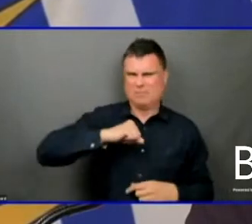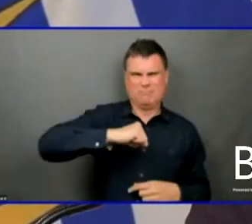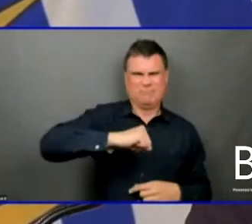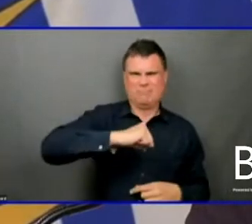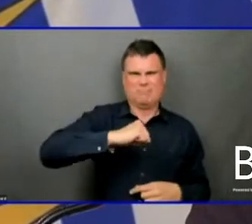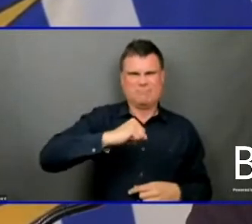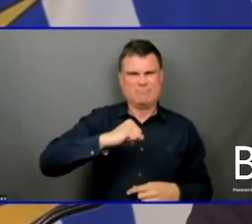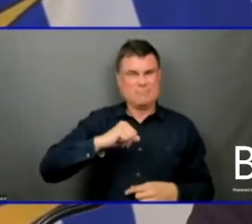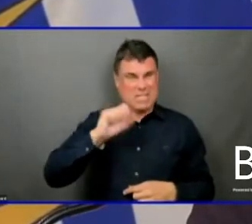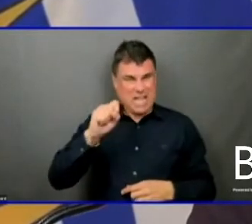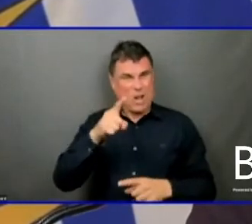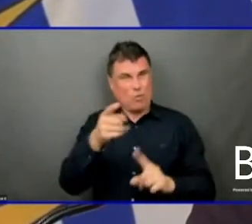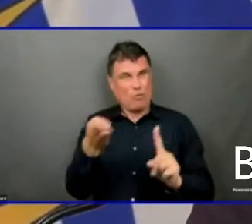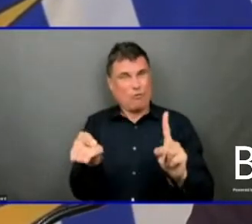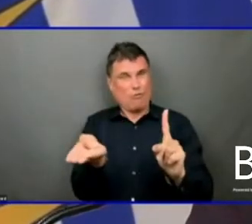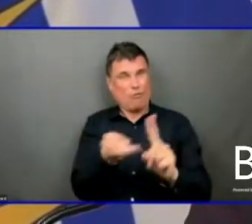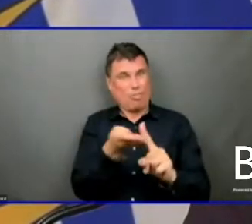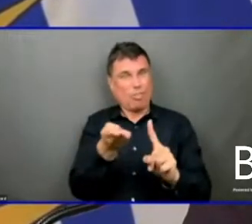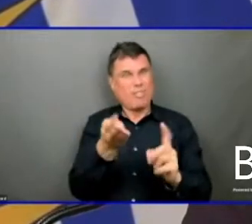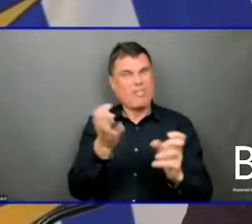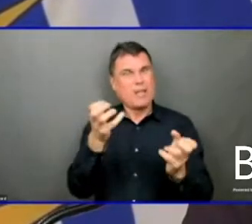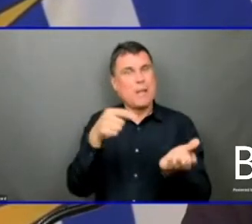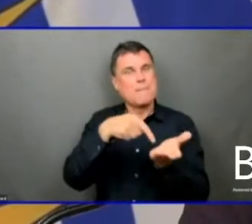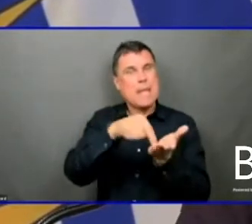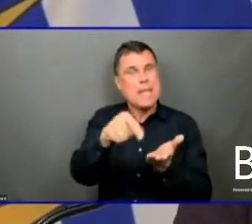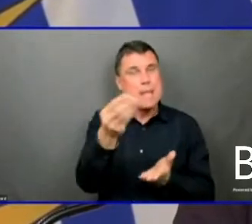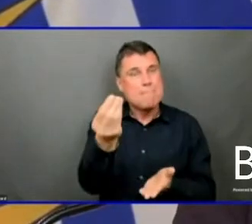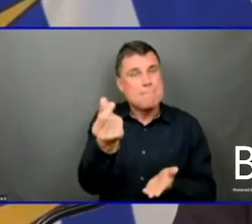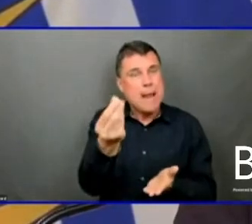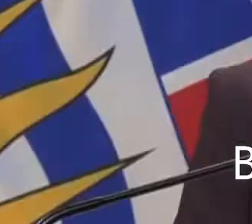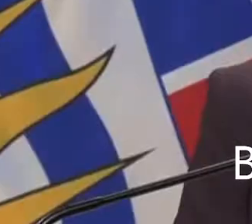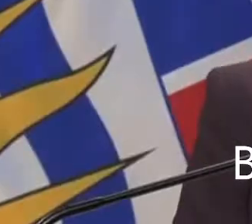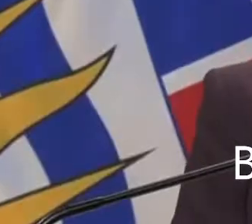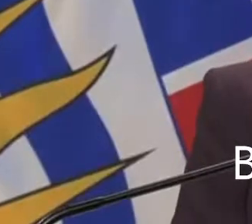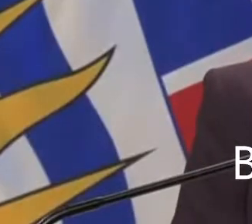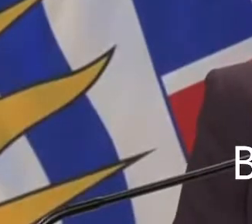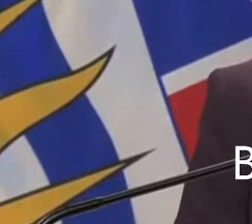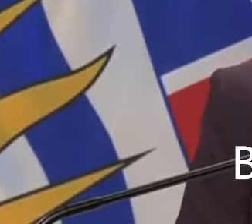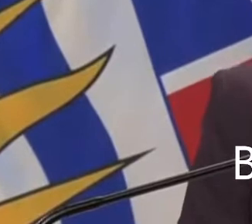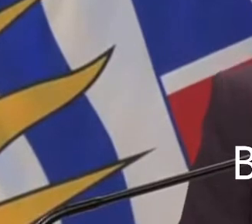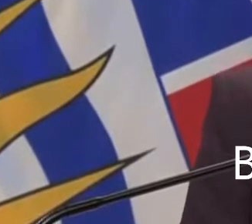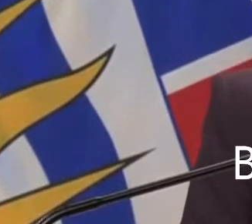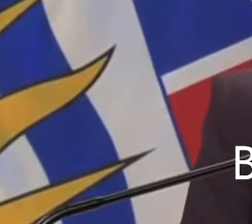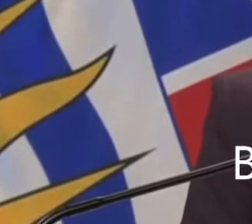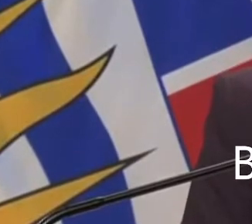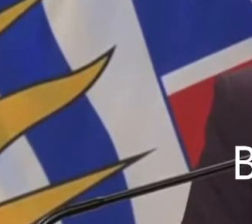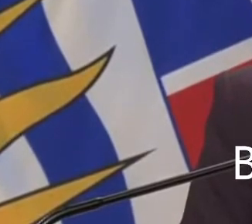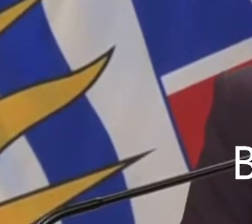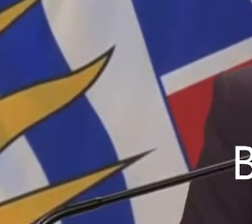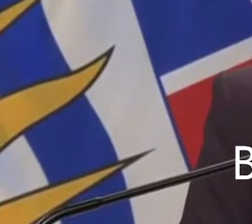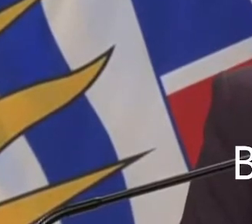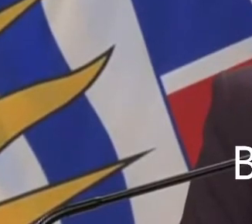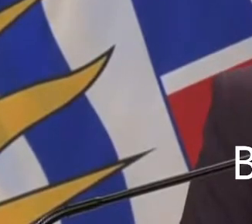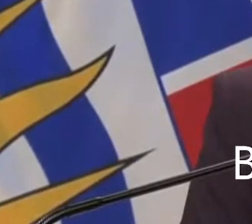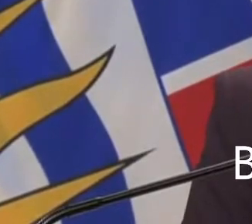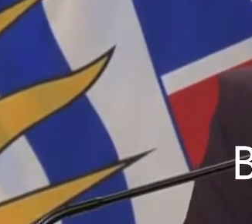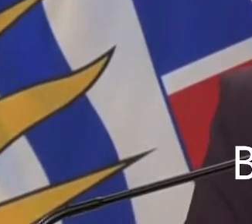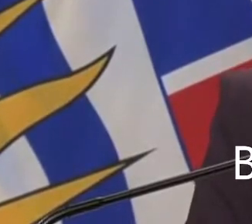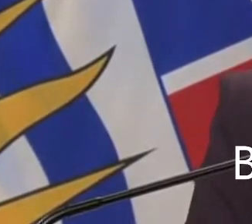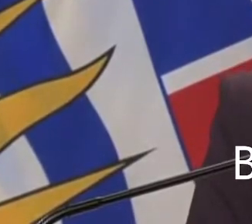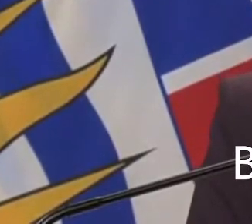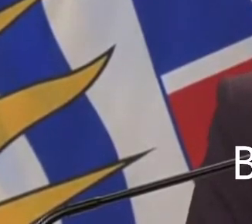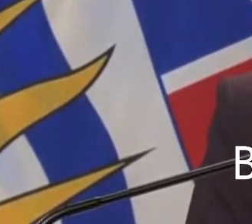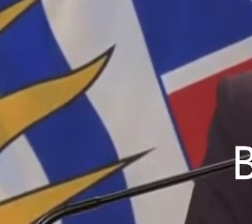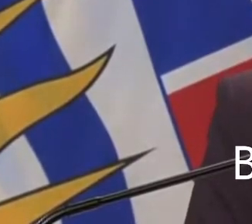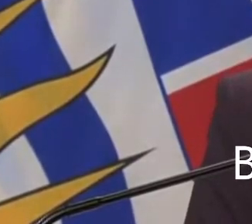that to get us to herd immunity? Yeah, right now, a lot of what we are hearing from people is still that they